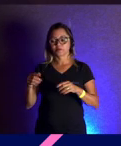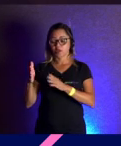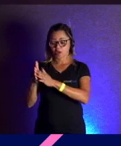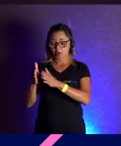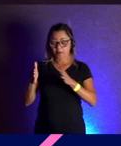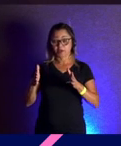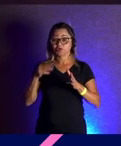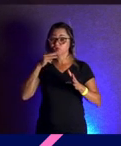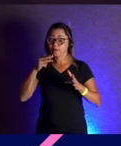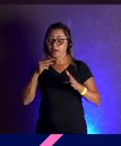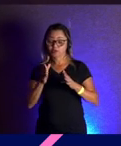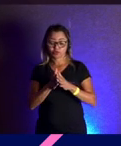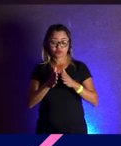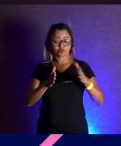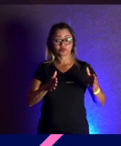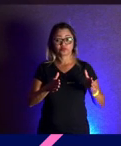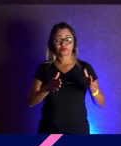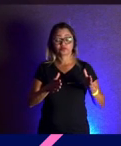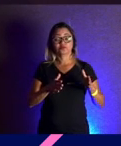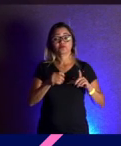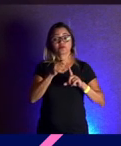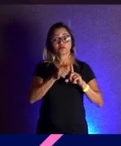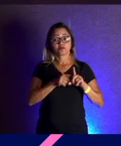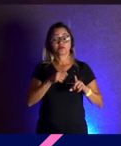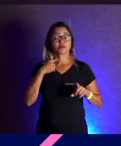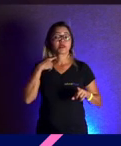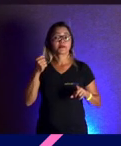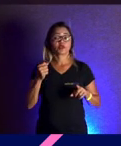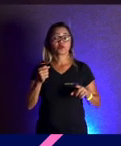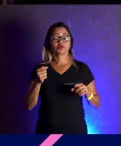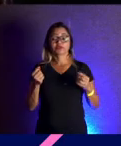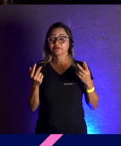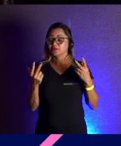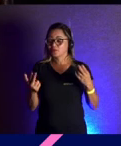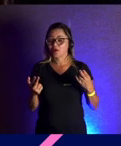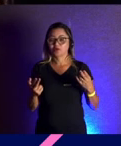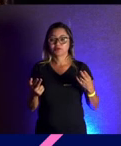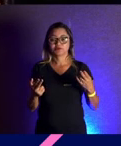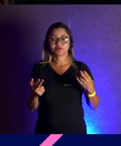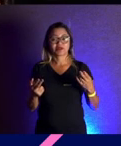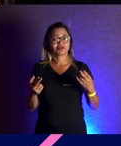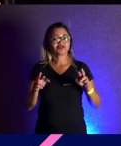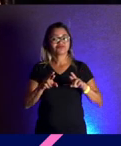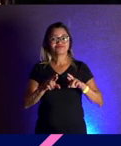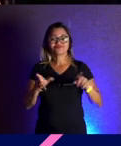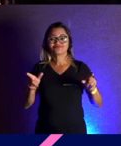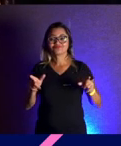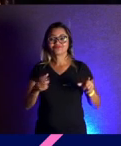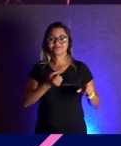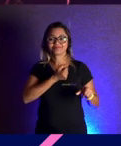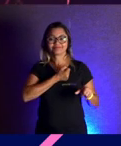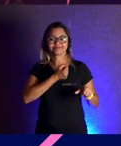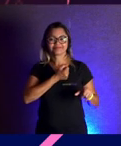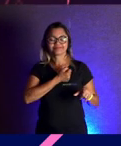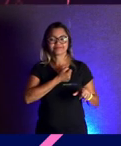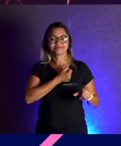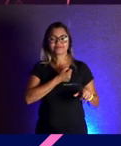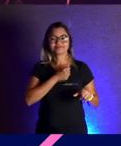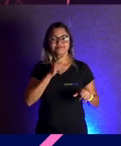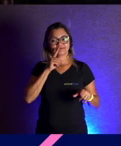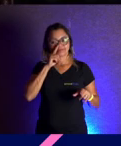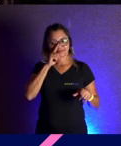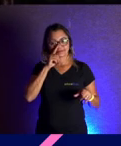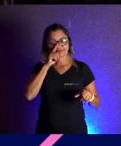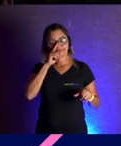amount of documentation. That's the number of choices. That doesn't happen anywhere. So the risk that you have, the risk that you